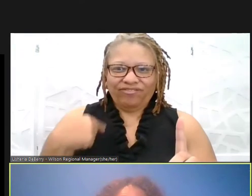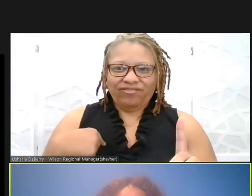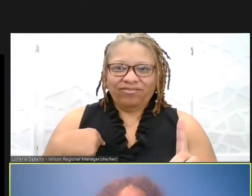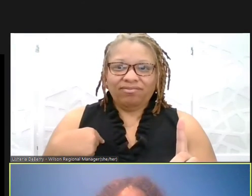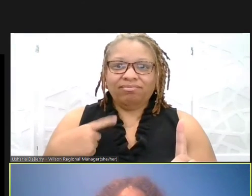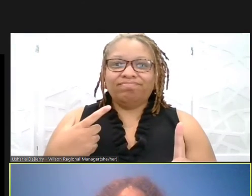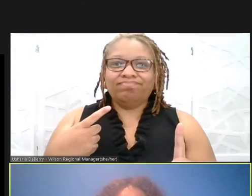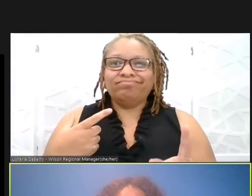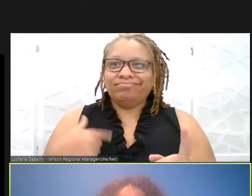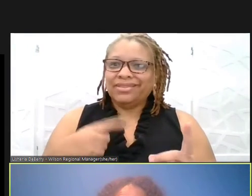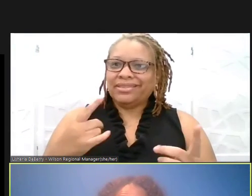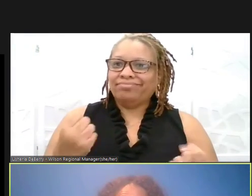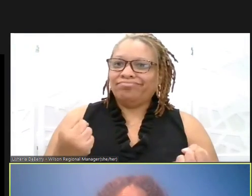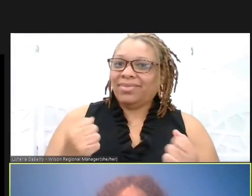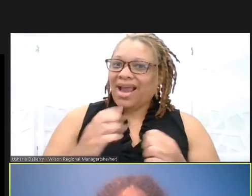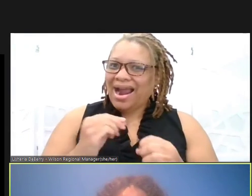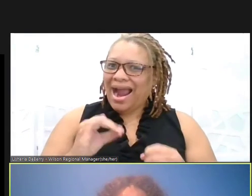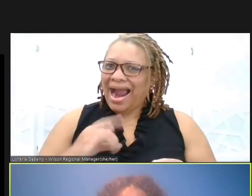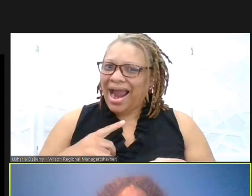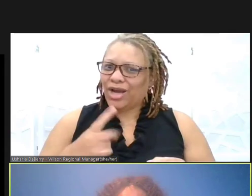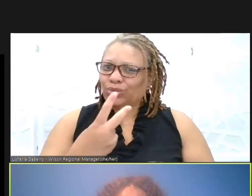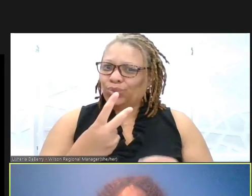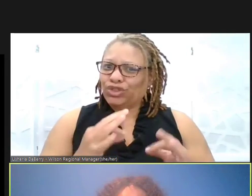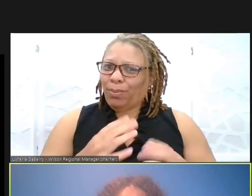You get to a restaurant, you say, I'm deaf.